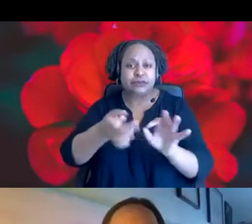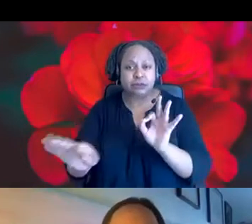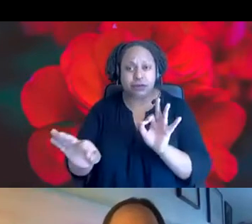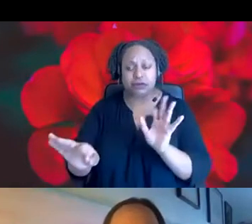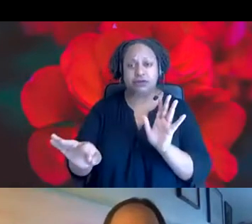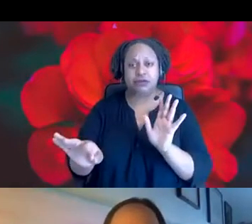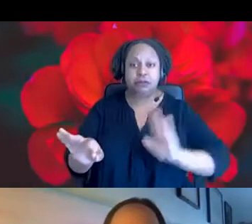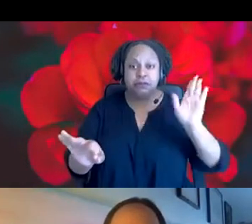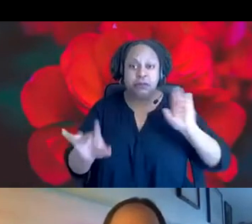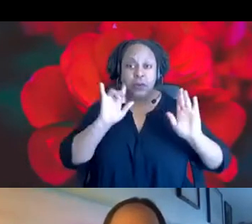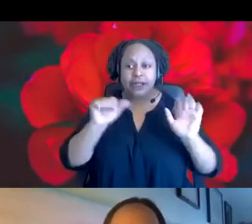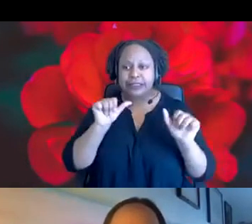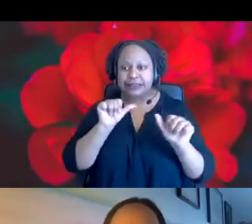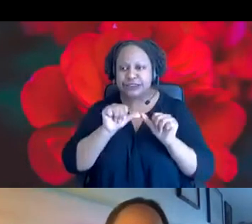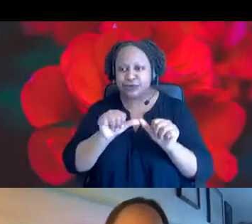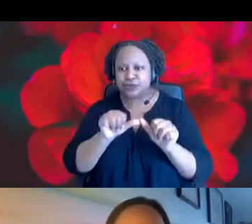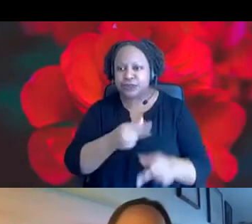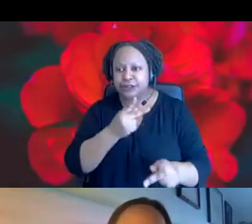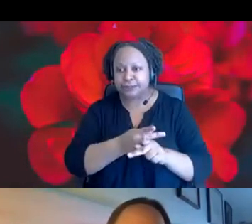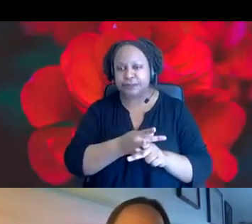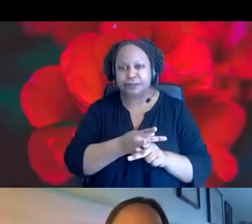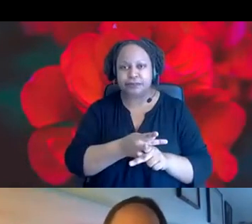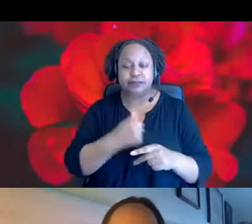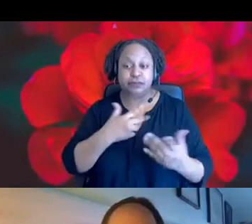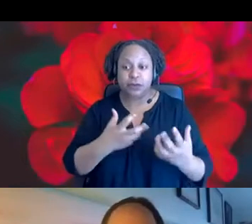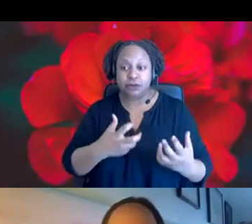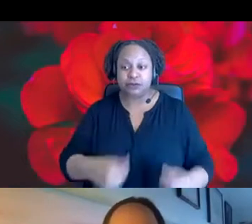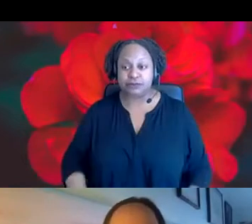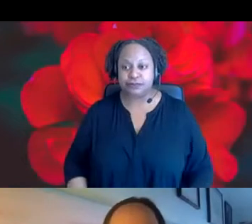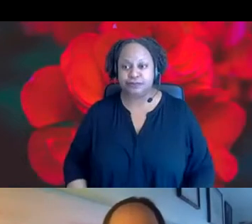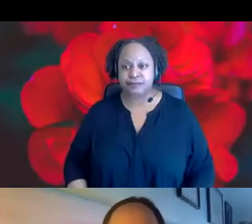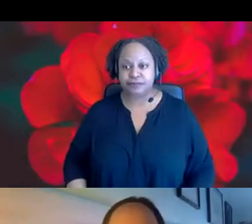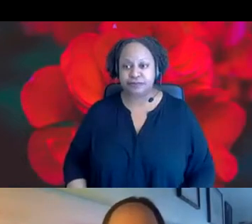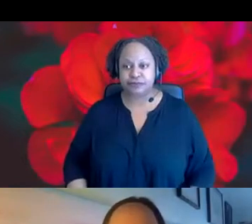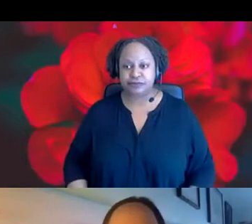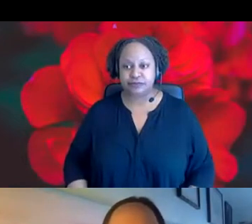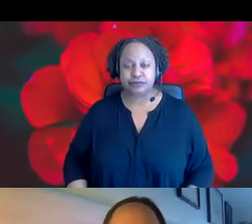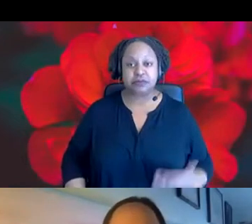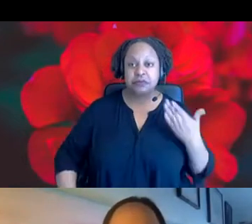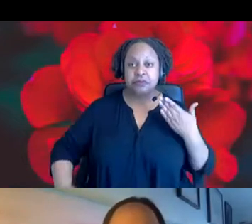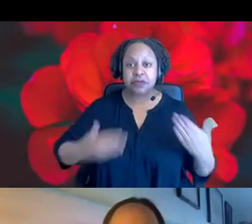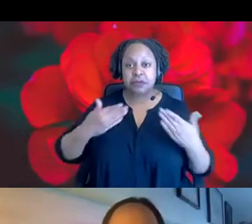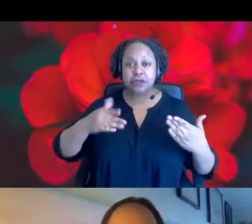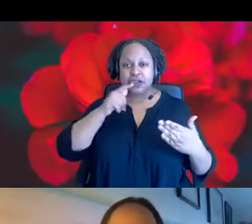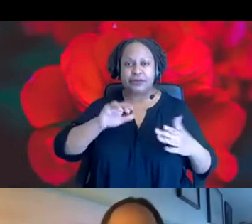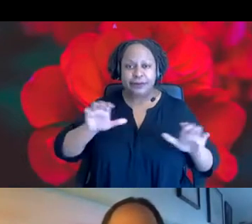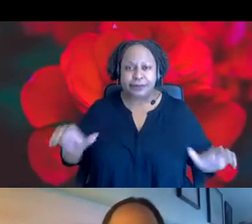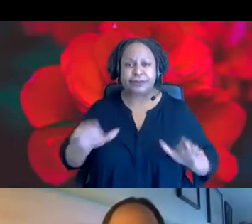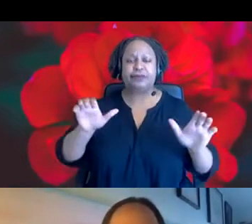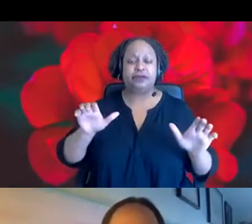craving. And I think that is a gift that's been given to me to realize that we don't have to make it bigger and louder and